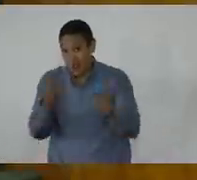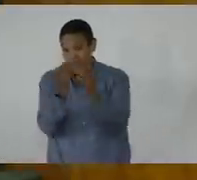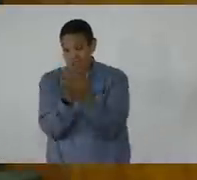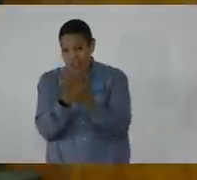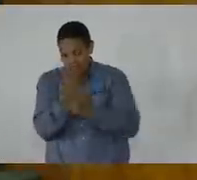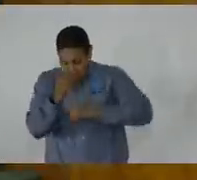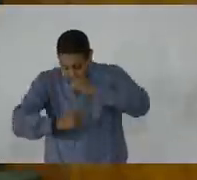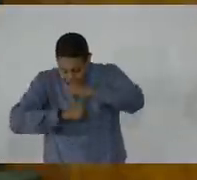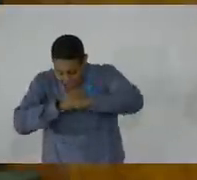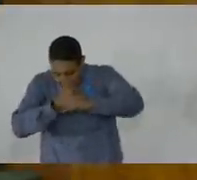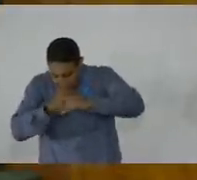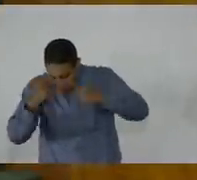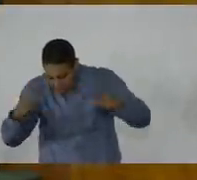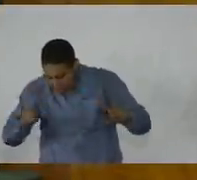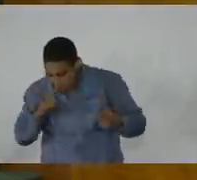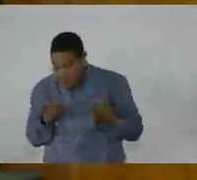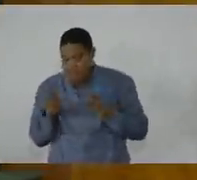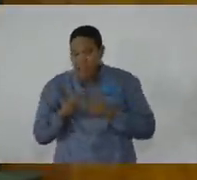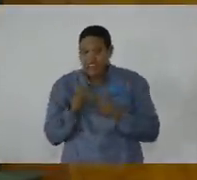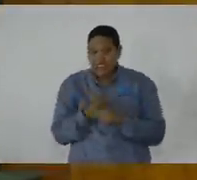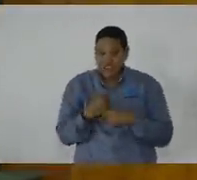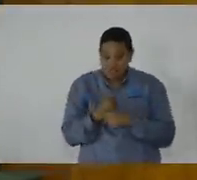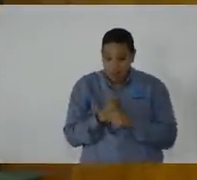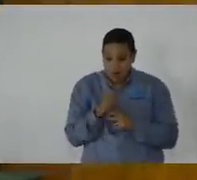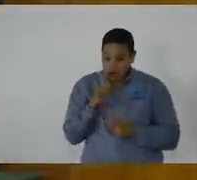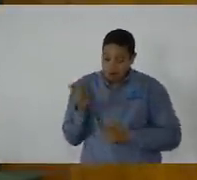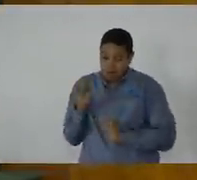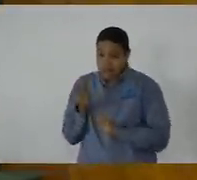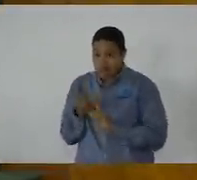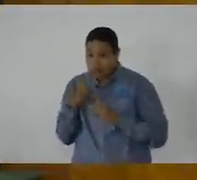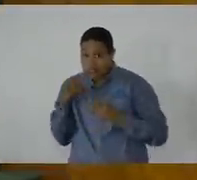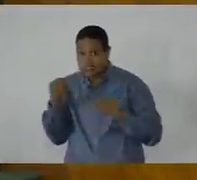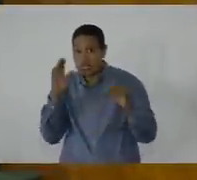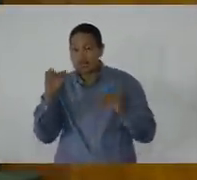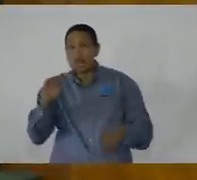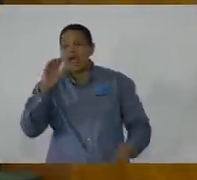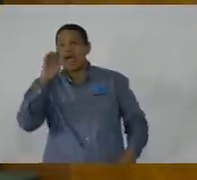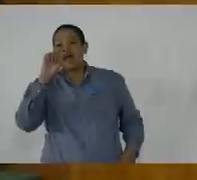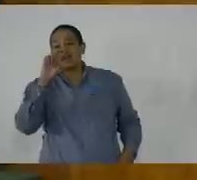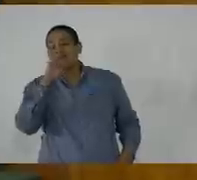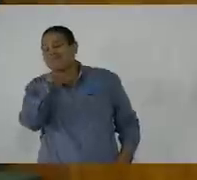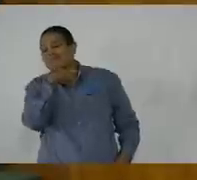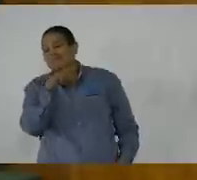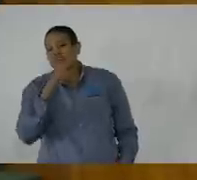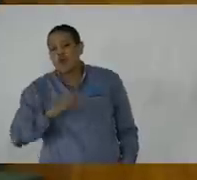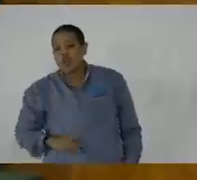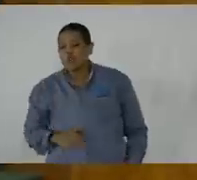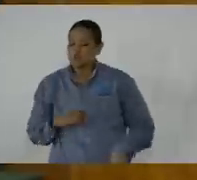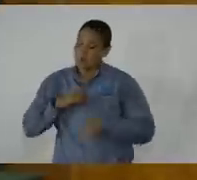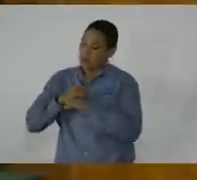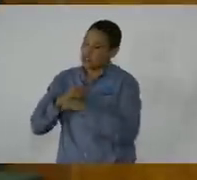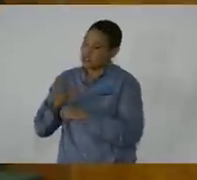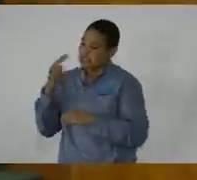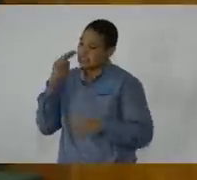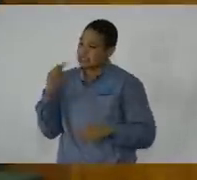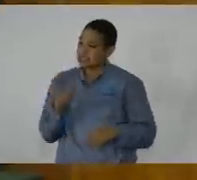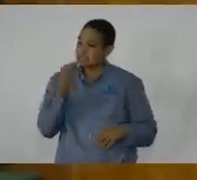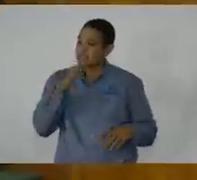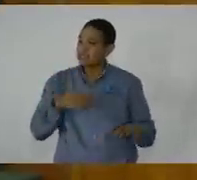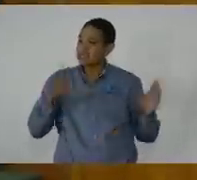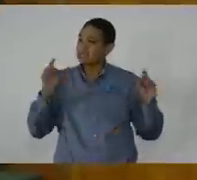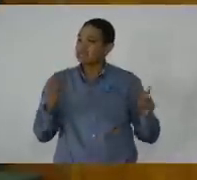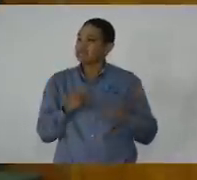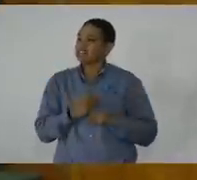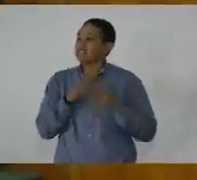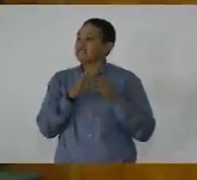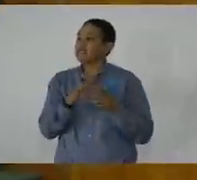year, the value of goods withdrawn from sale by NCRA for consumer protection, Madam Speaker,